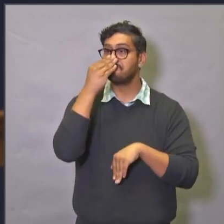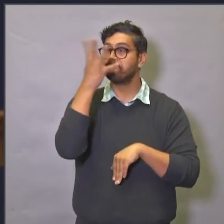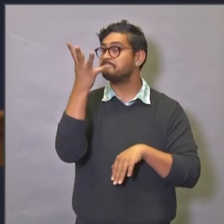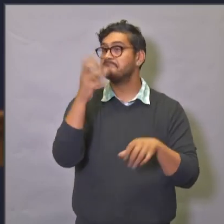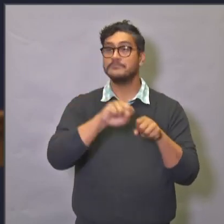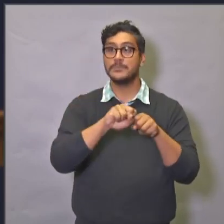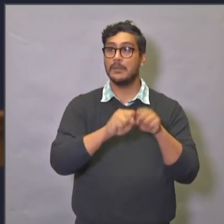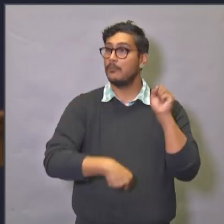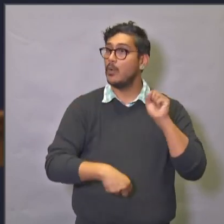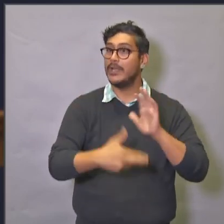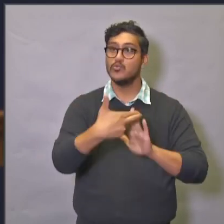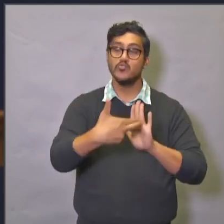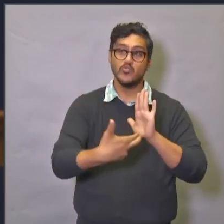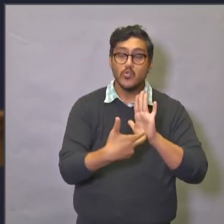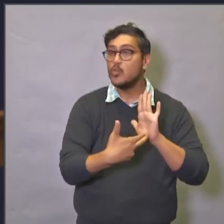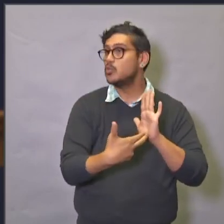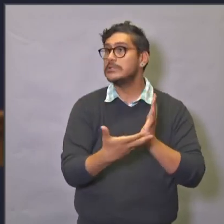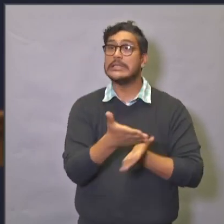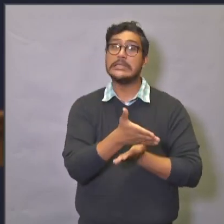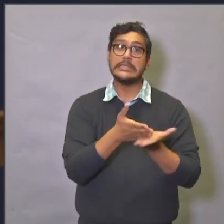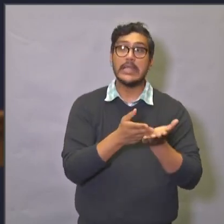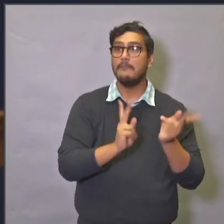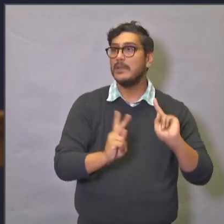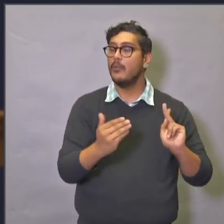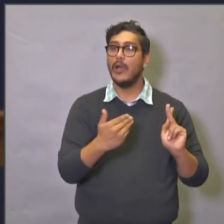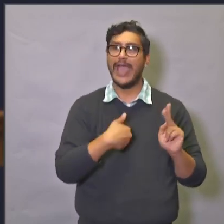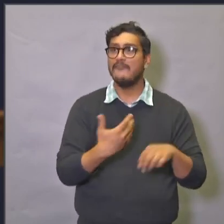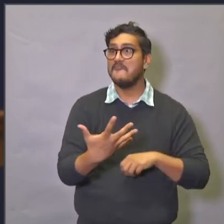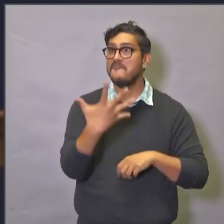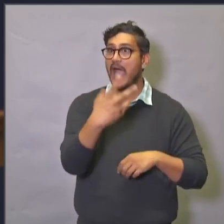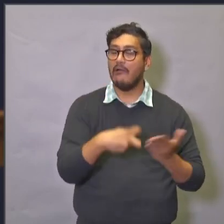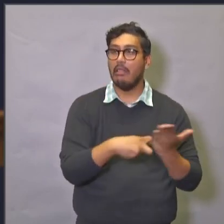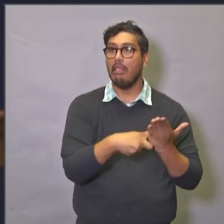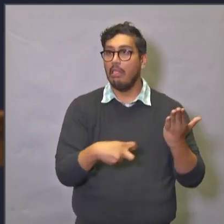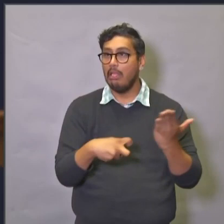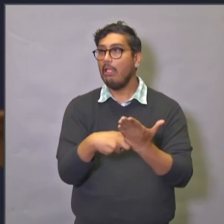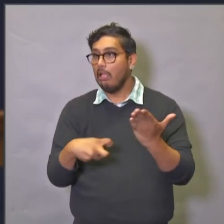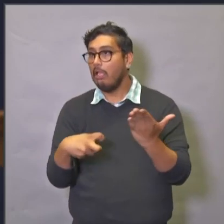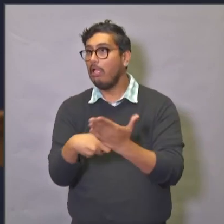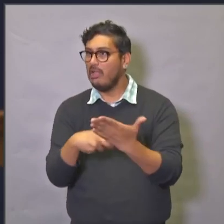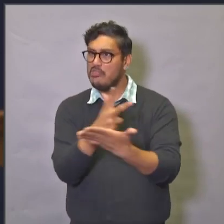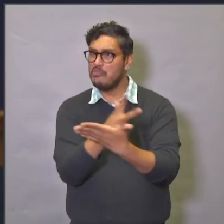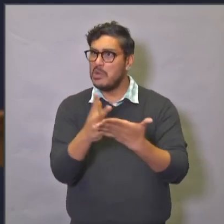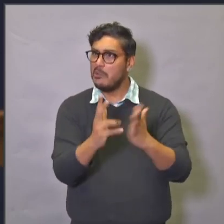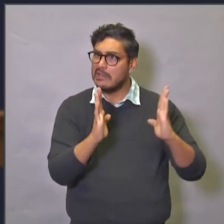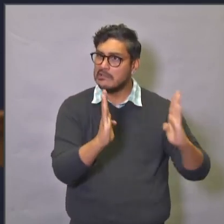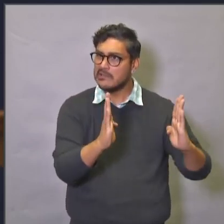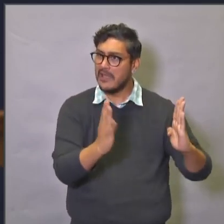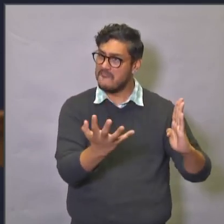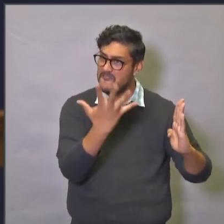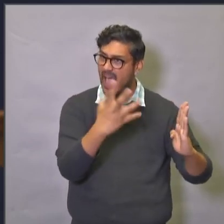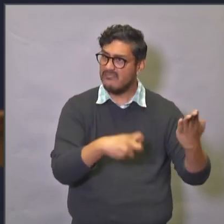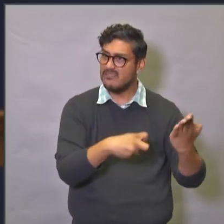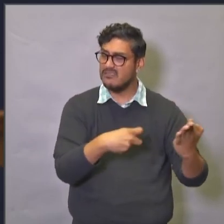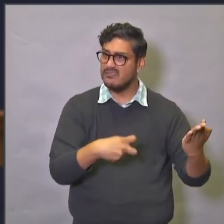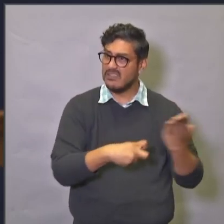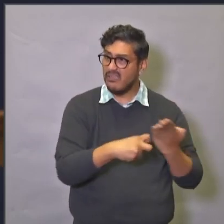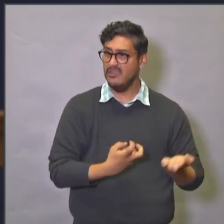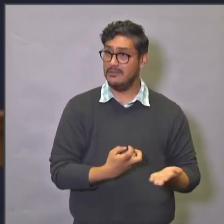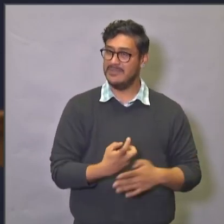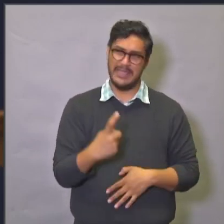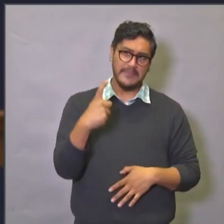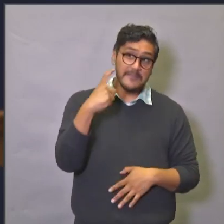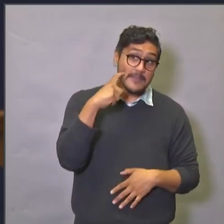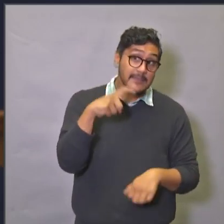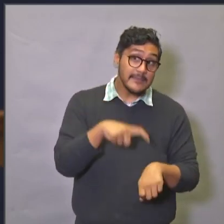some getting at least 5 citations within a 3-week period. Do you think it's time for tougher fines or